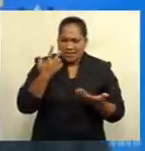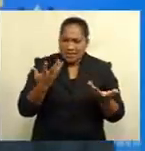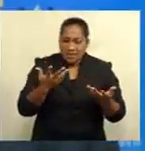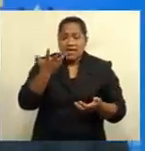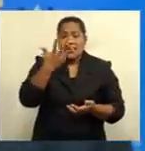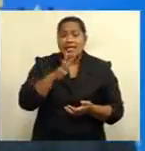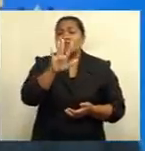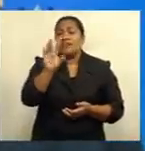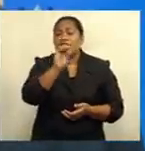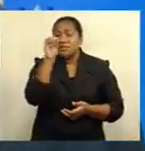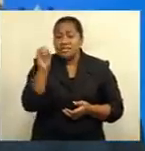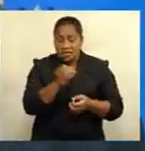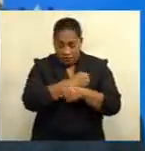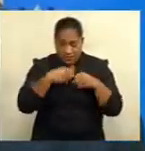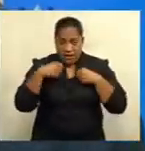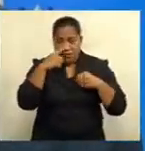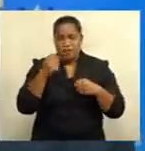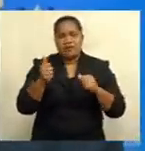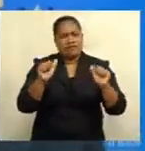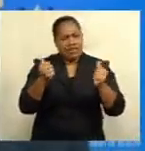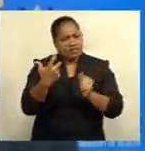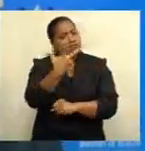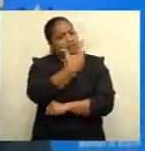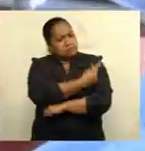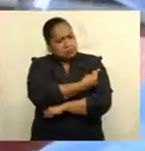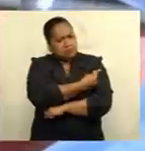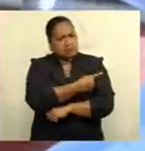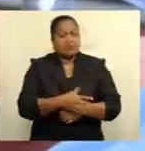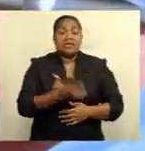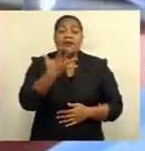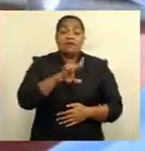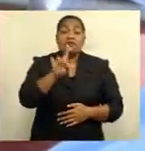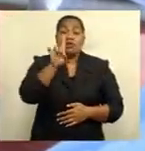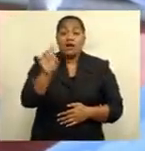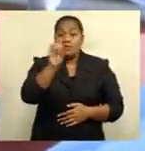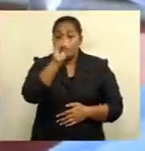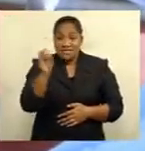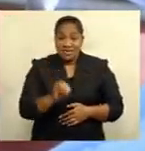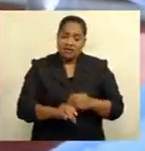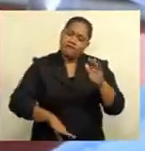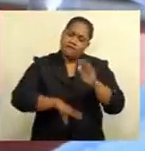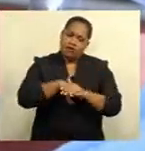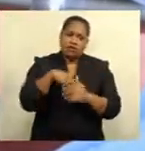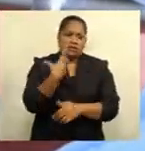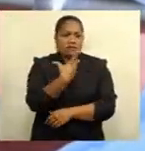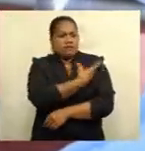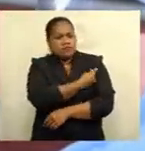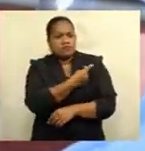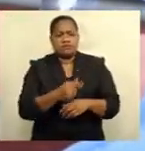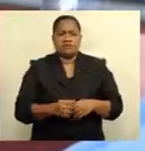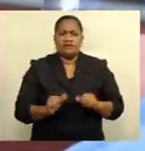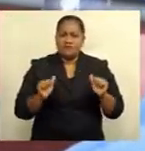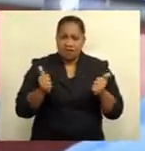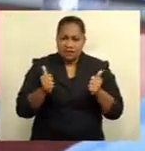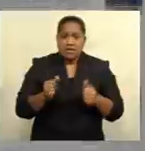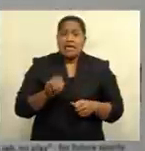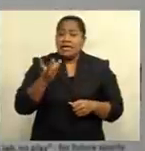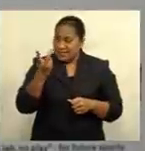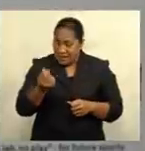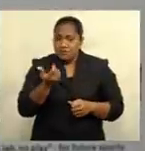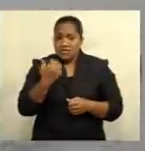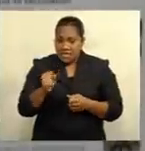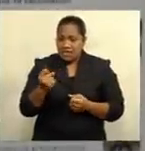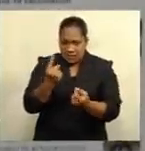of our people have been vaccinated once, that 51% of our people have been fully vaccinated, and many are still turning up to be vaccinated.